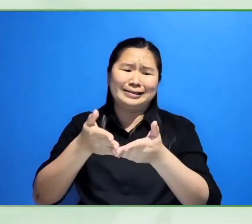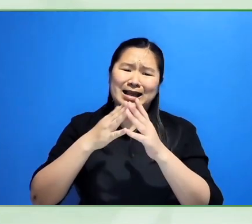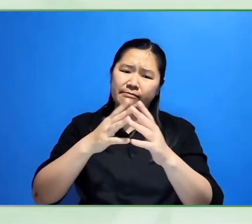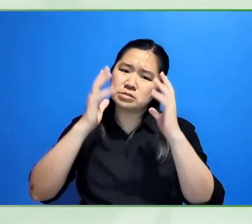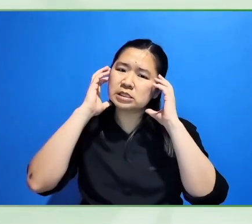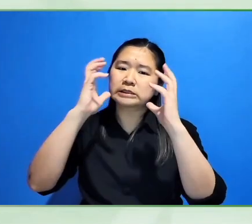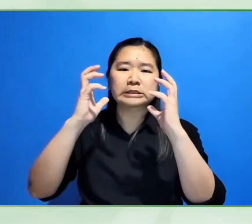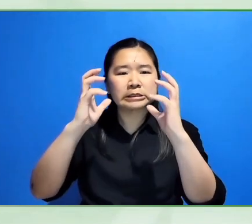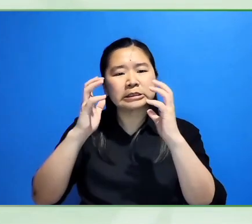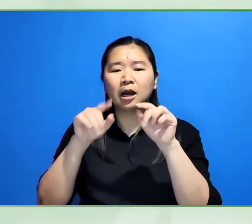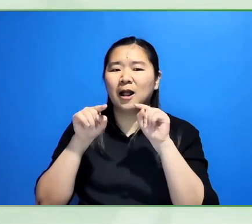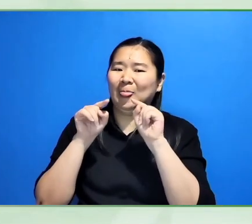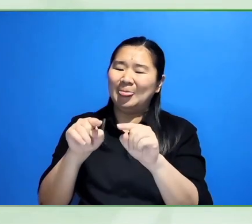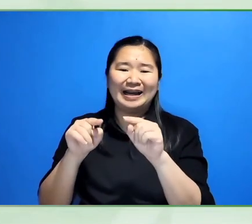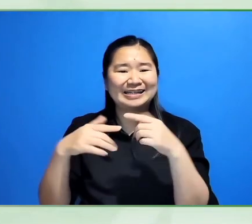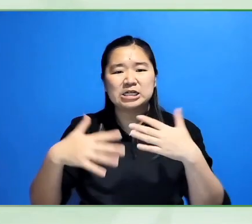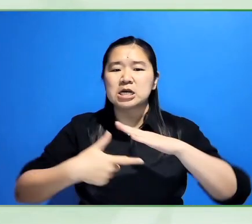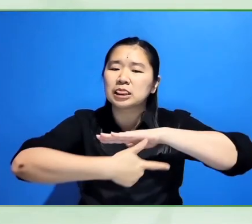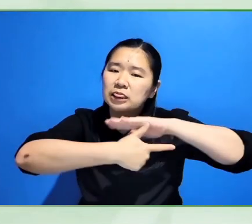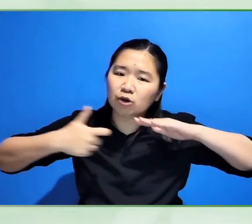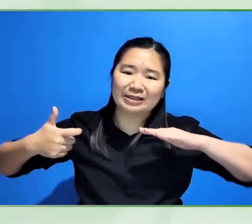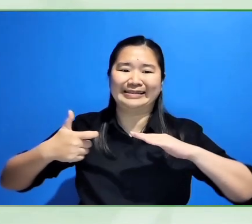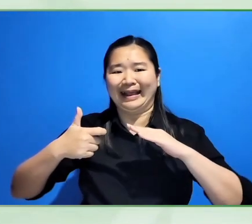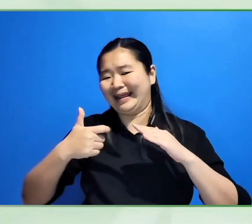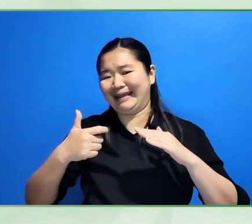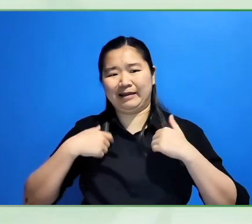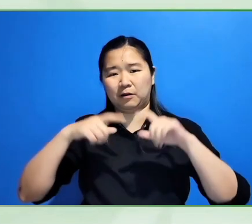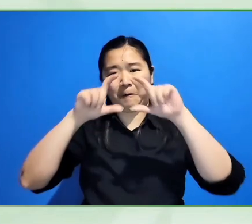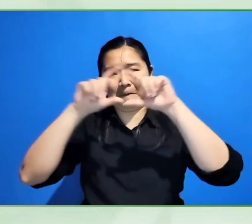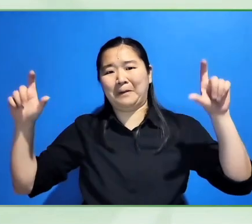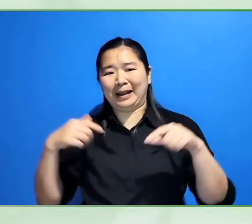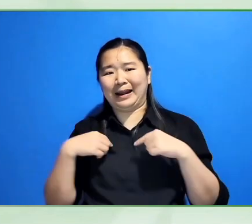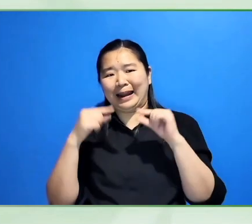not recycled in the United States, Yeah. that is due to legislation, you said? It is.